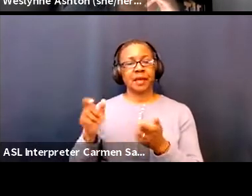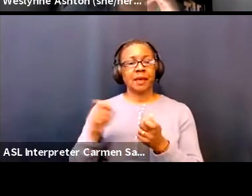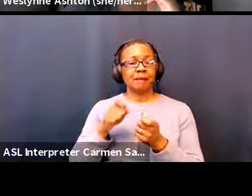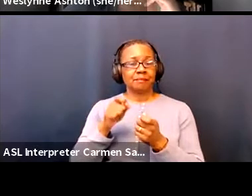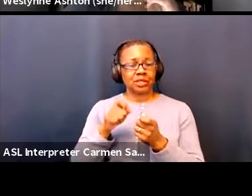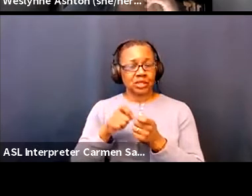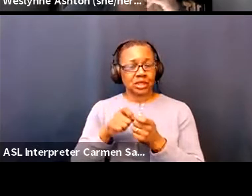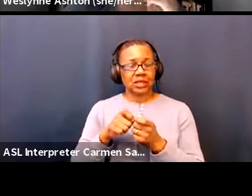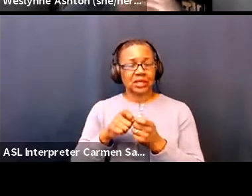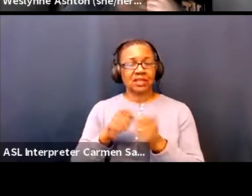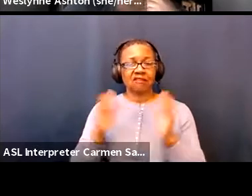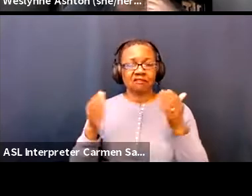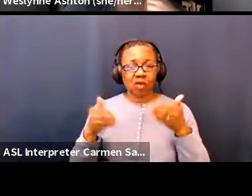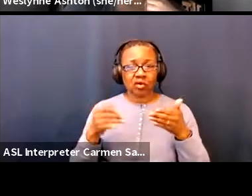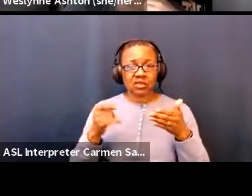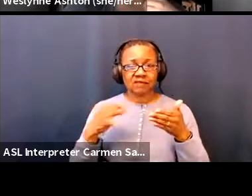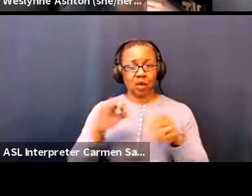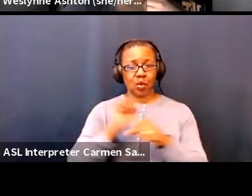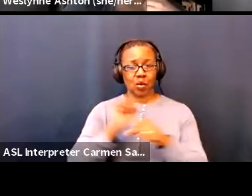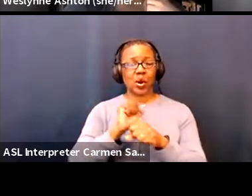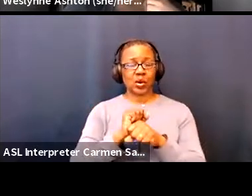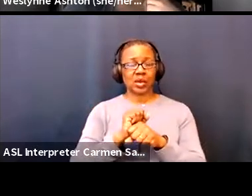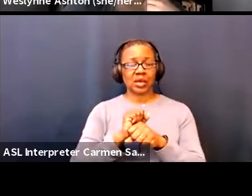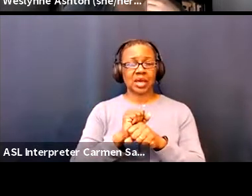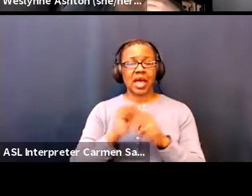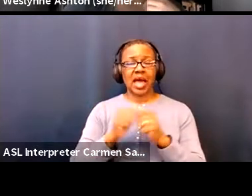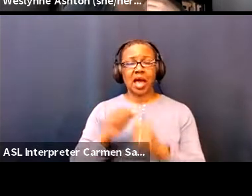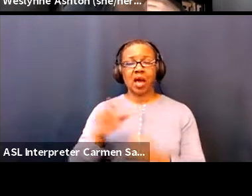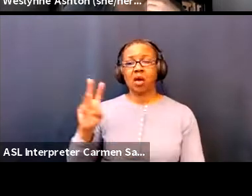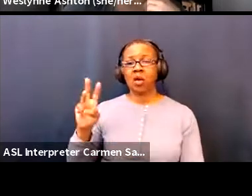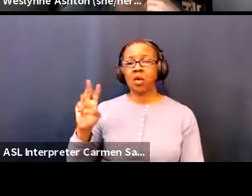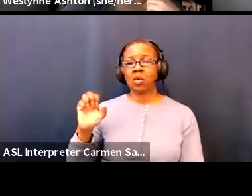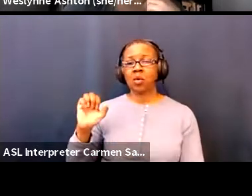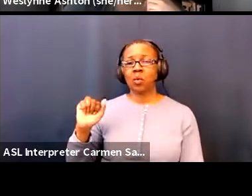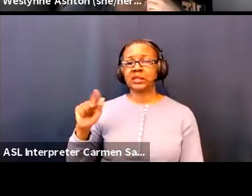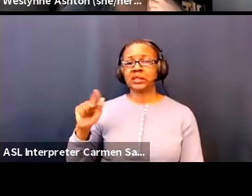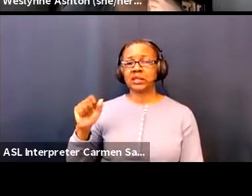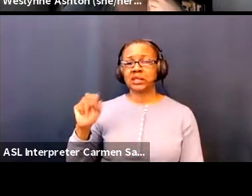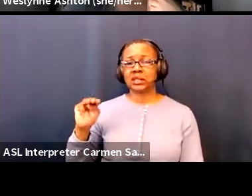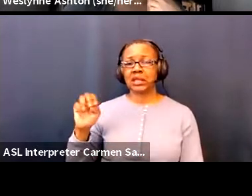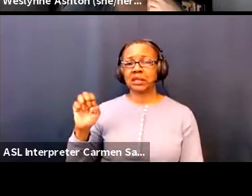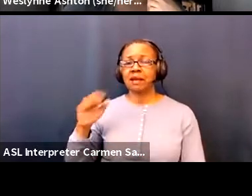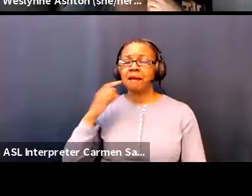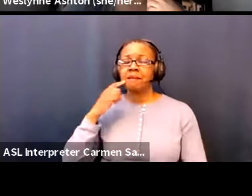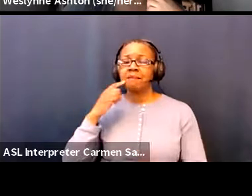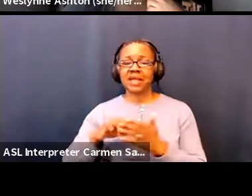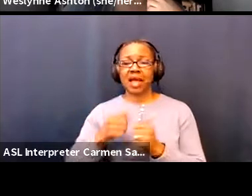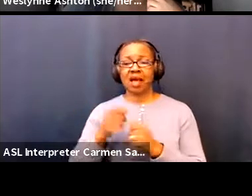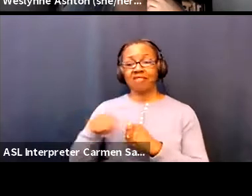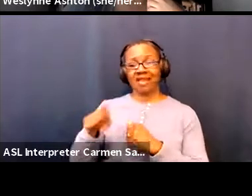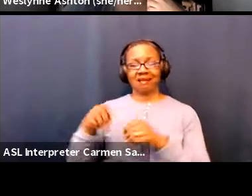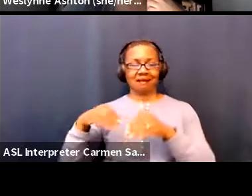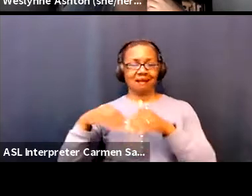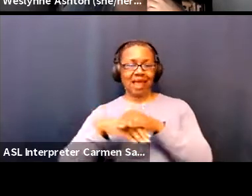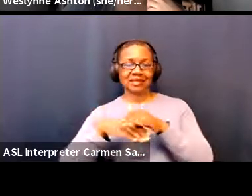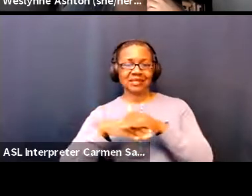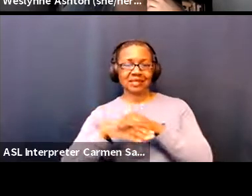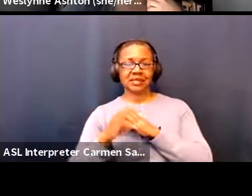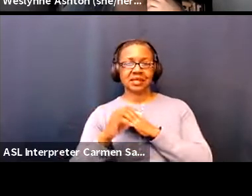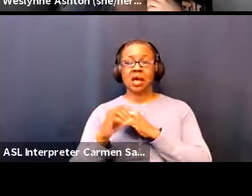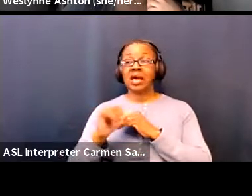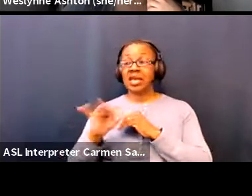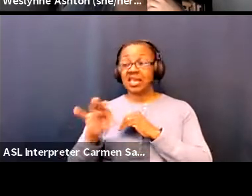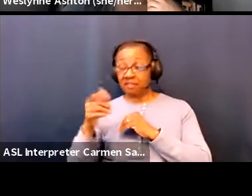particularly a focus of our work, as Weslynne mentioned, to understand how they can access, or if they're